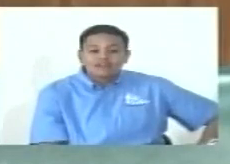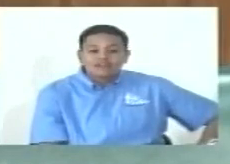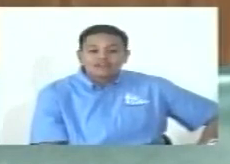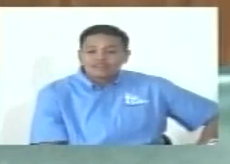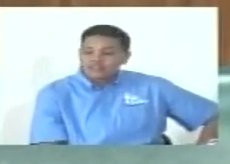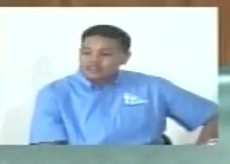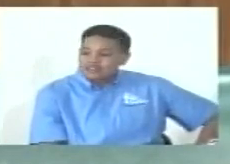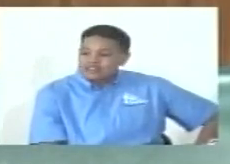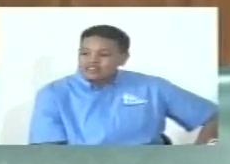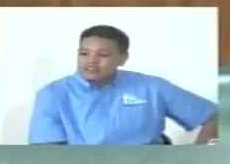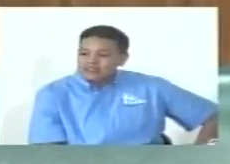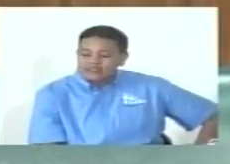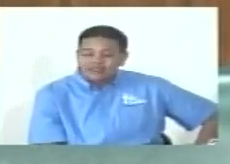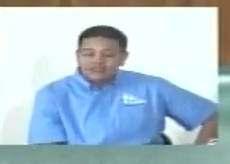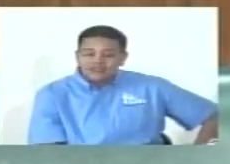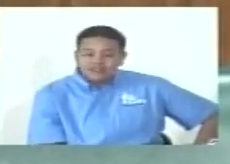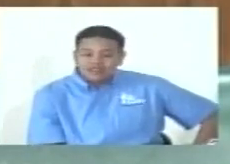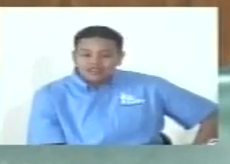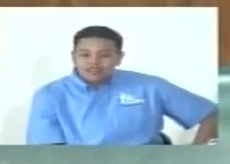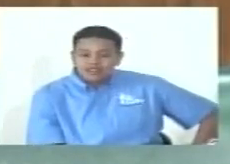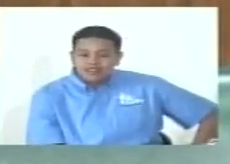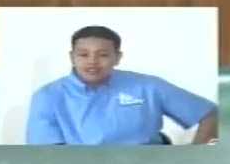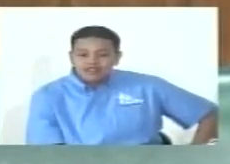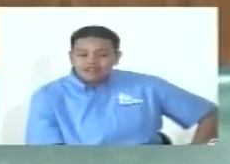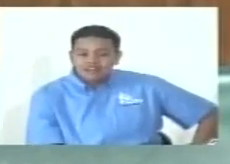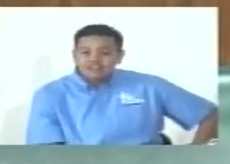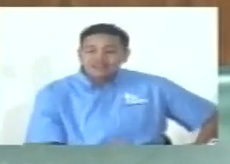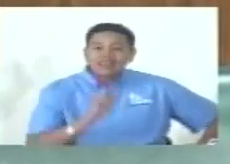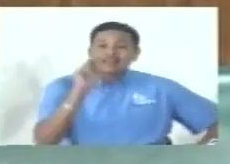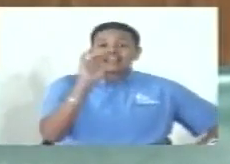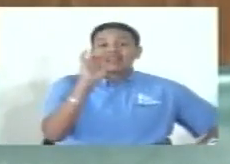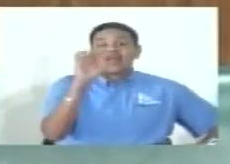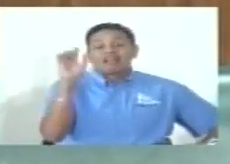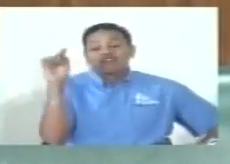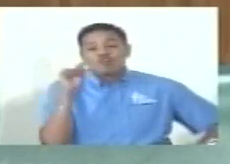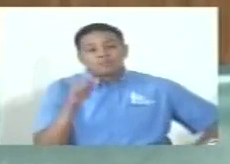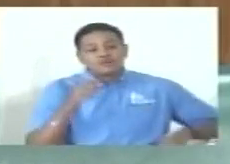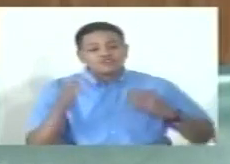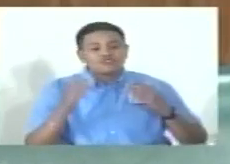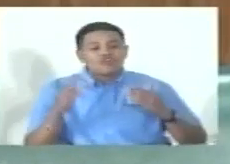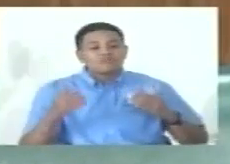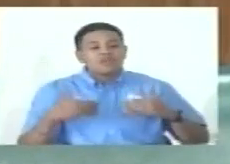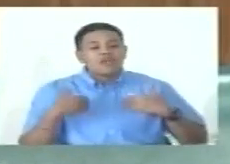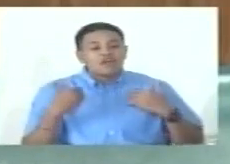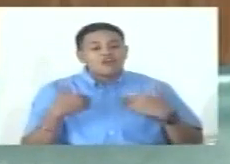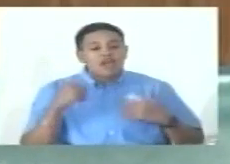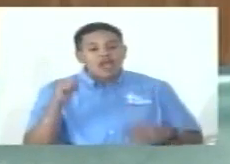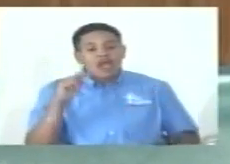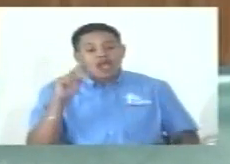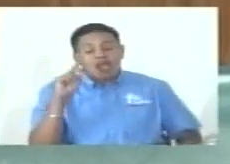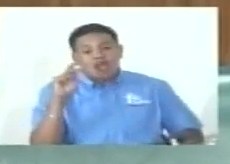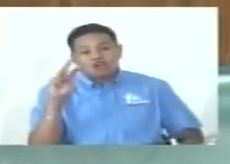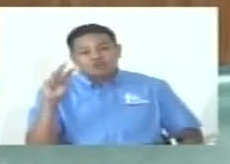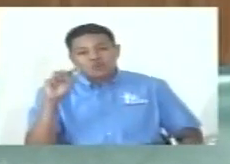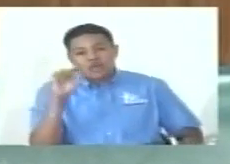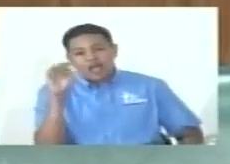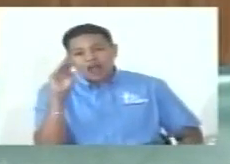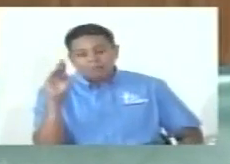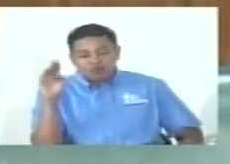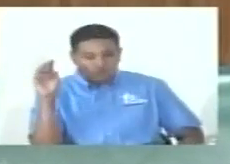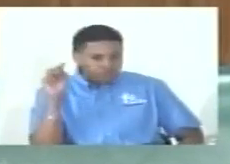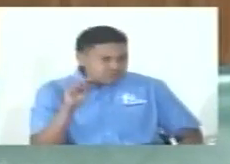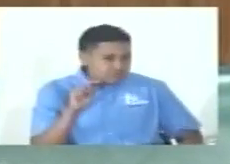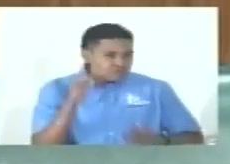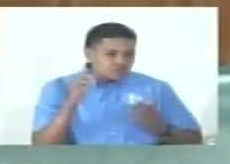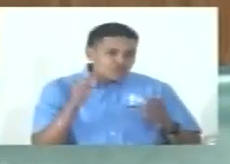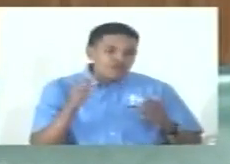Yes, he did, the father did. And Neville came and served, and young Anjo, Neville's son, served as well. And it's a service to the country.